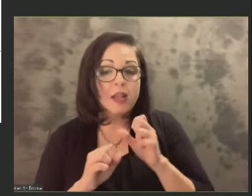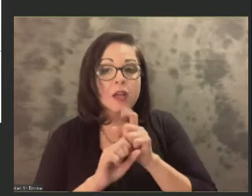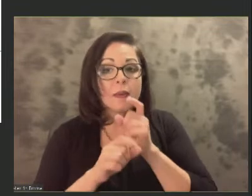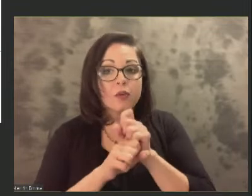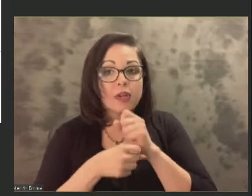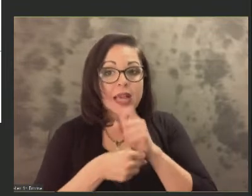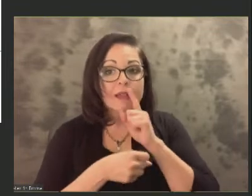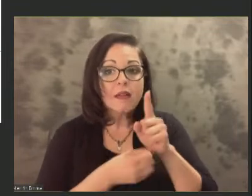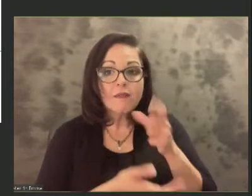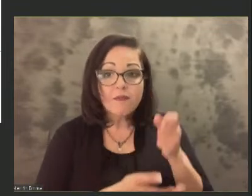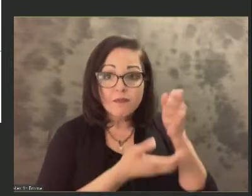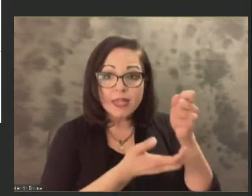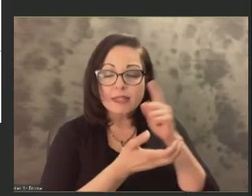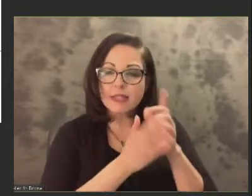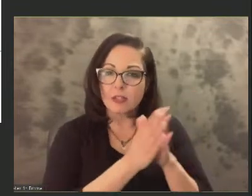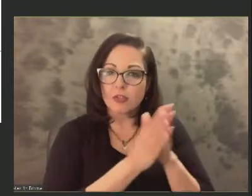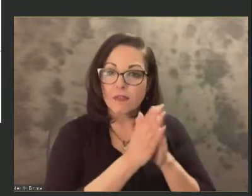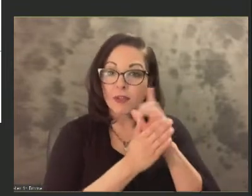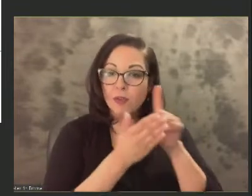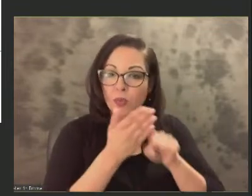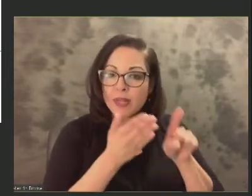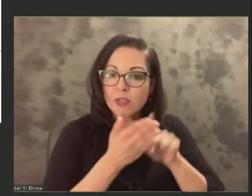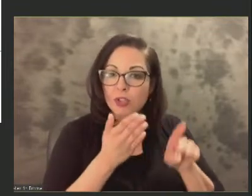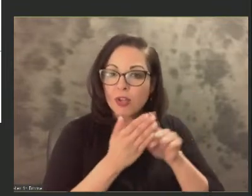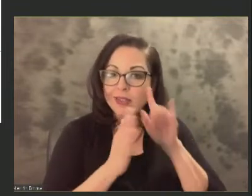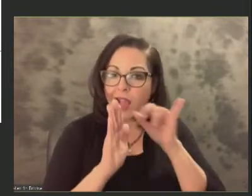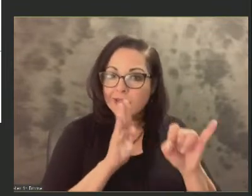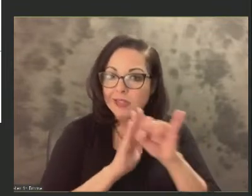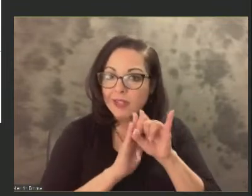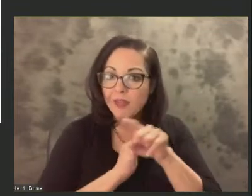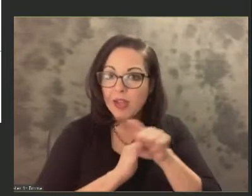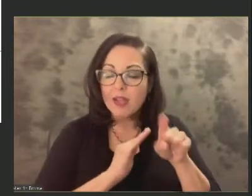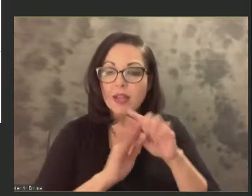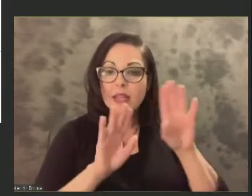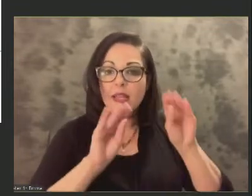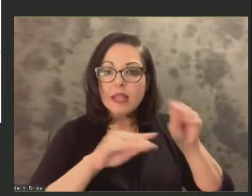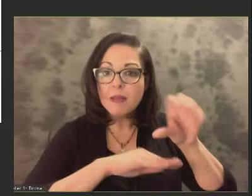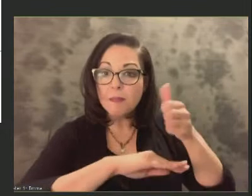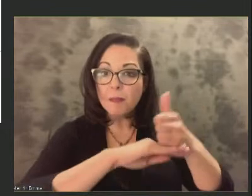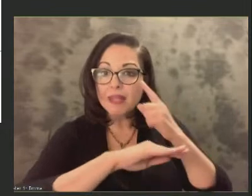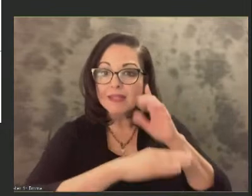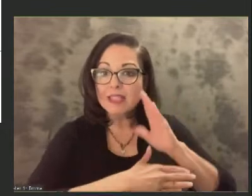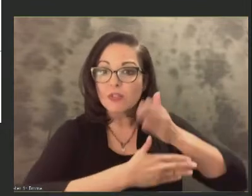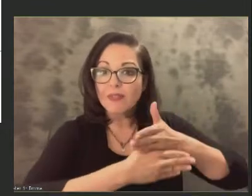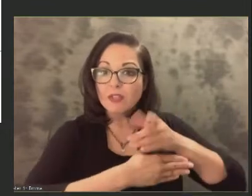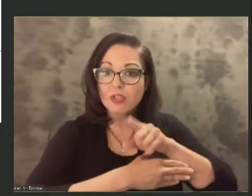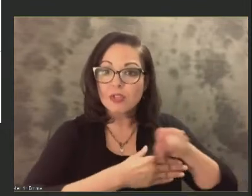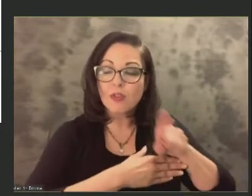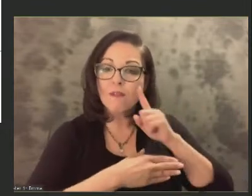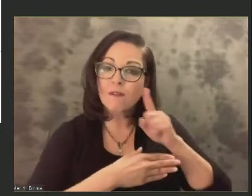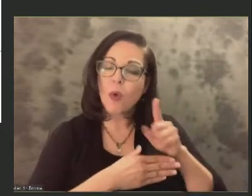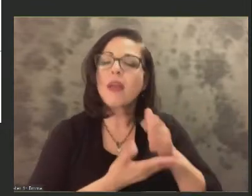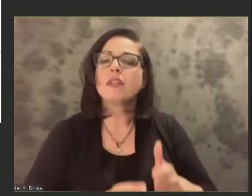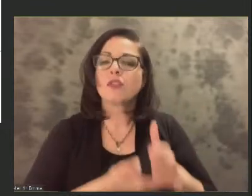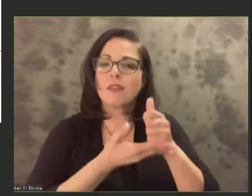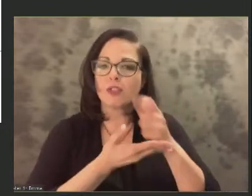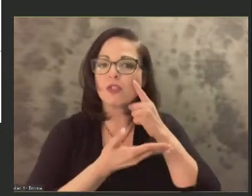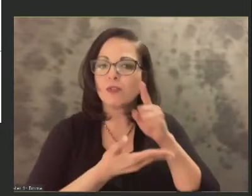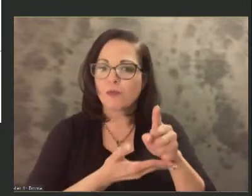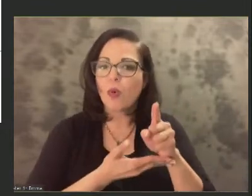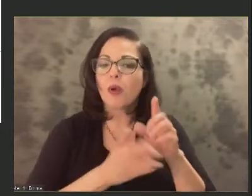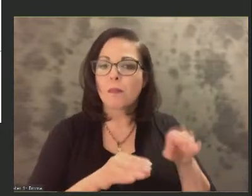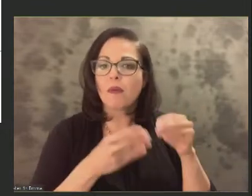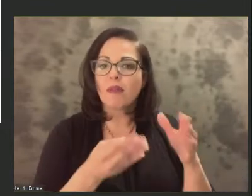and incentives to research, identify, and implement interventions to support communities that have